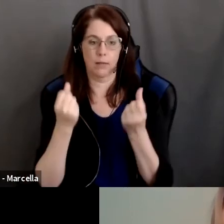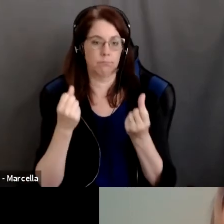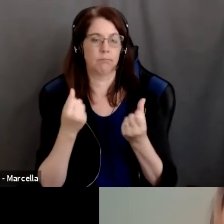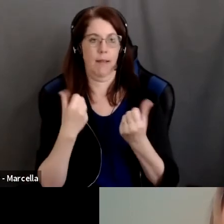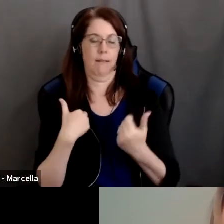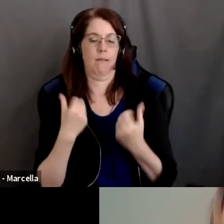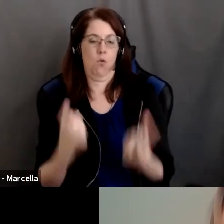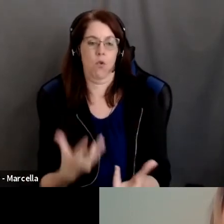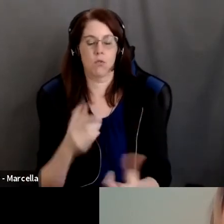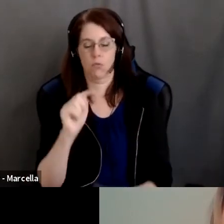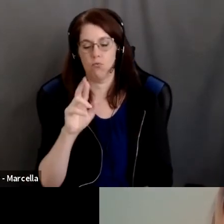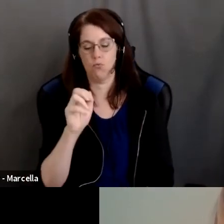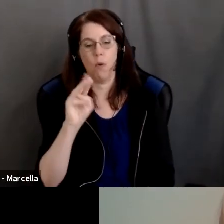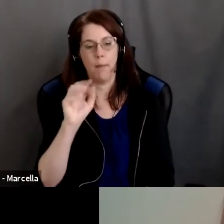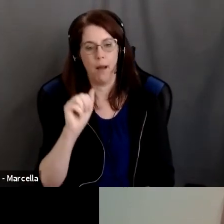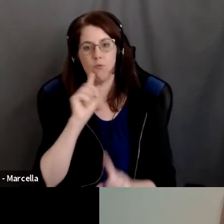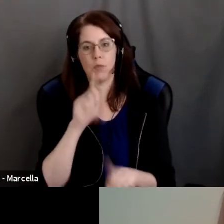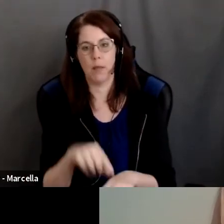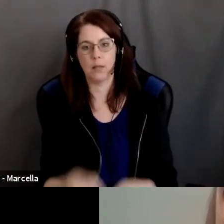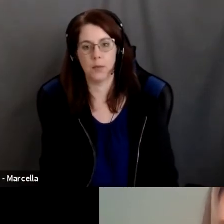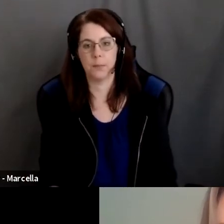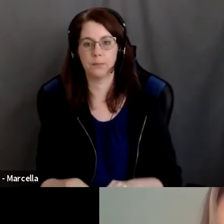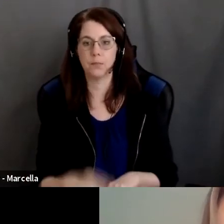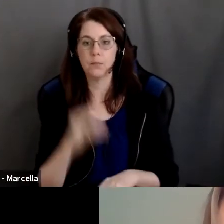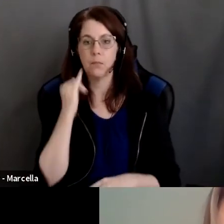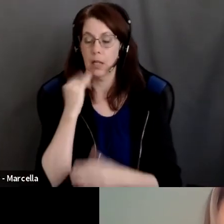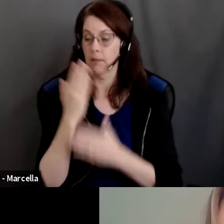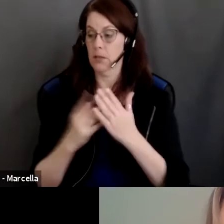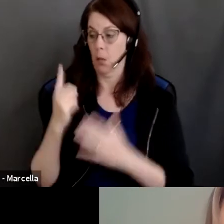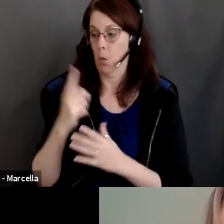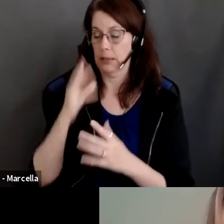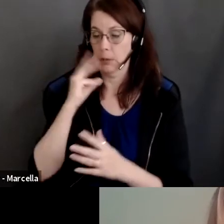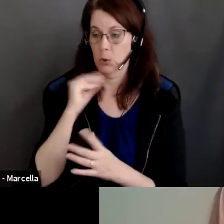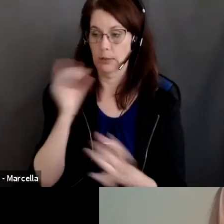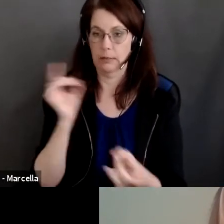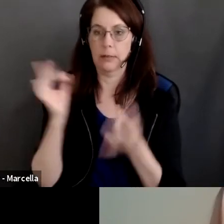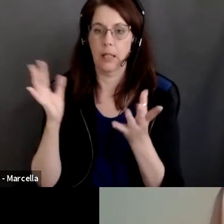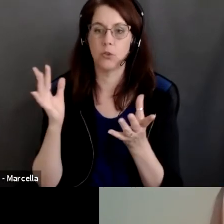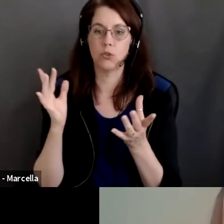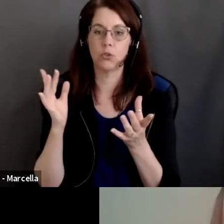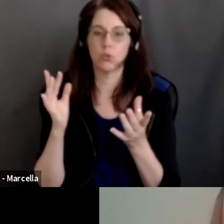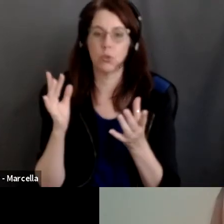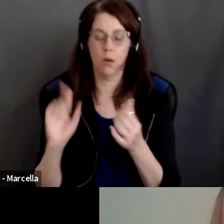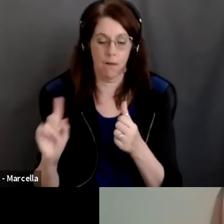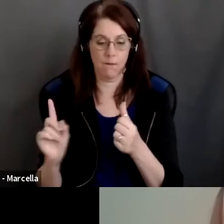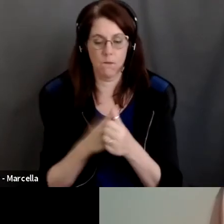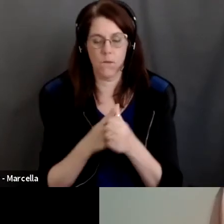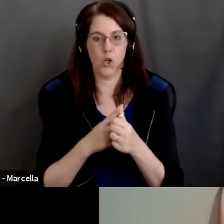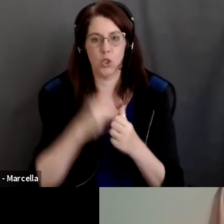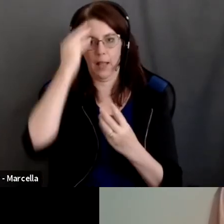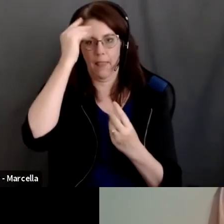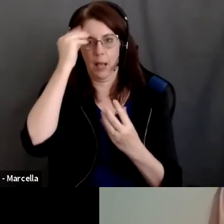responses. When somebody experiences a disaster, the first thing you think about